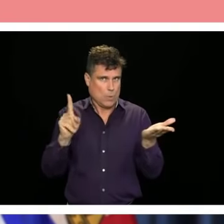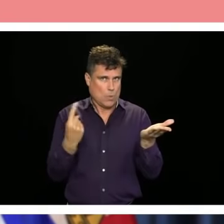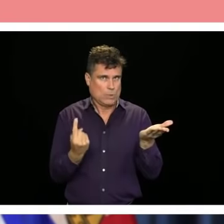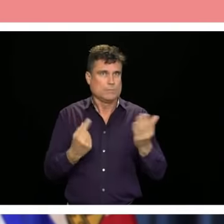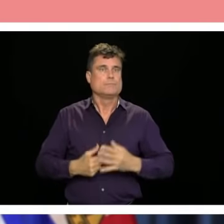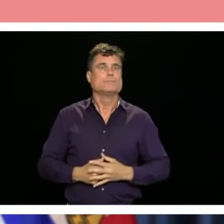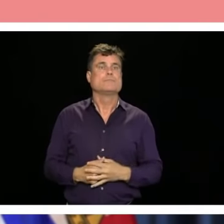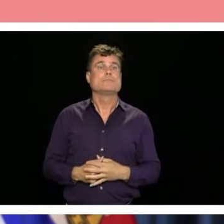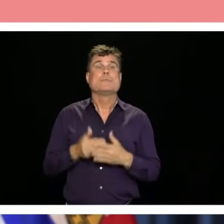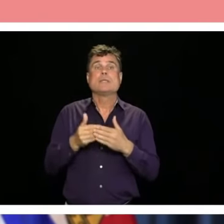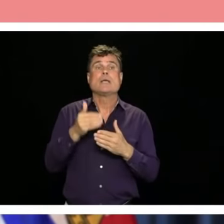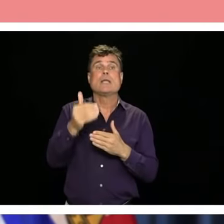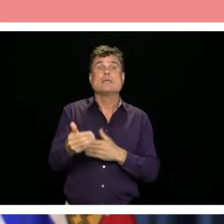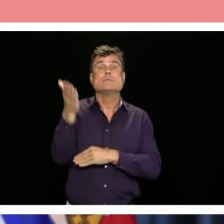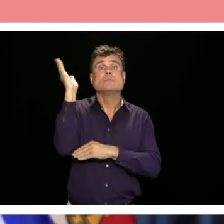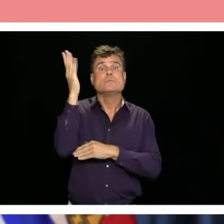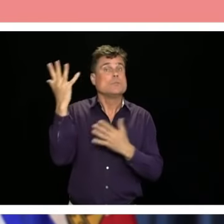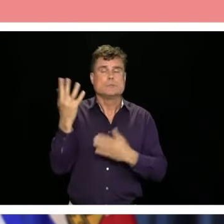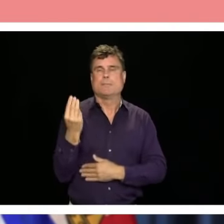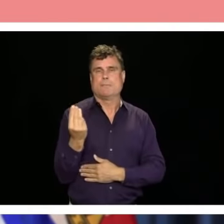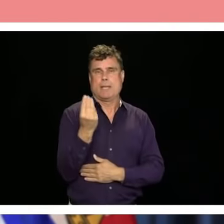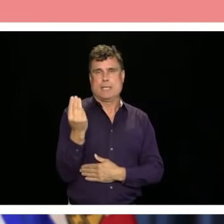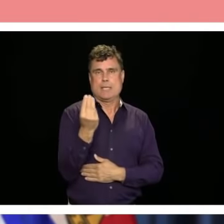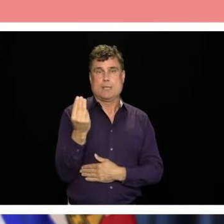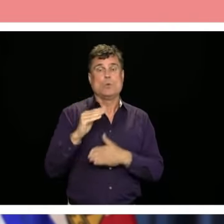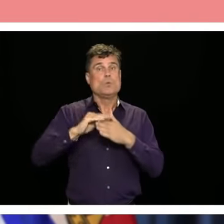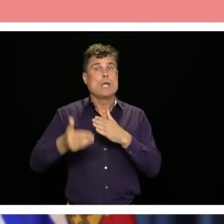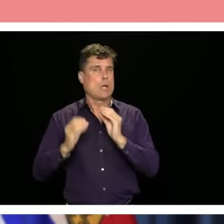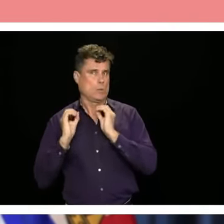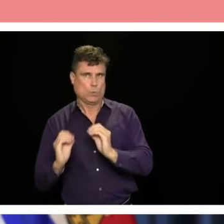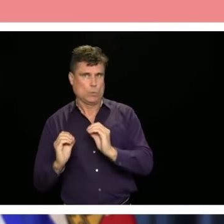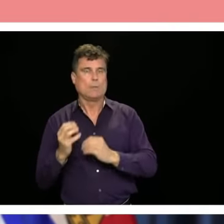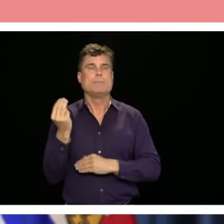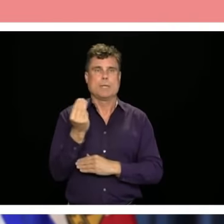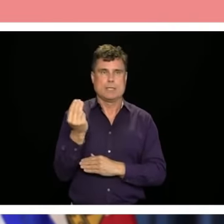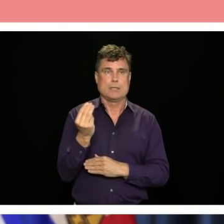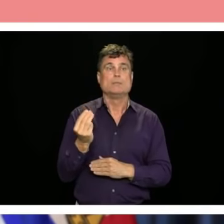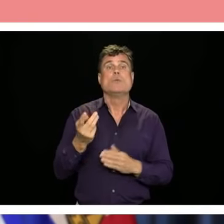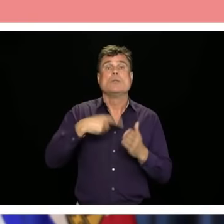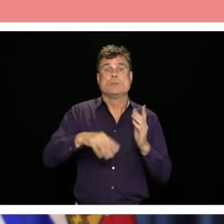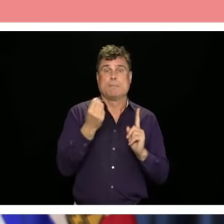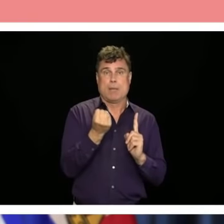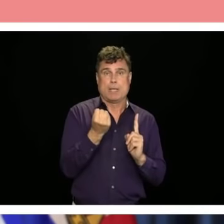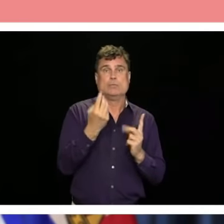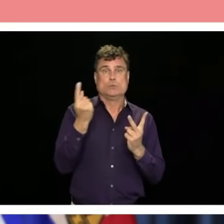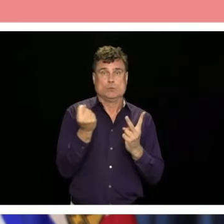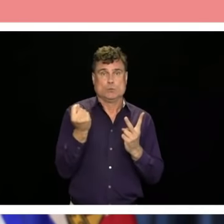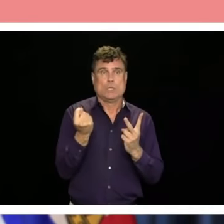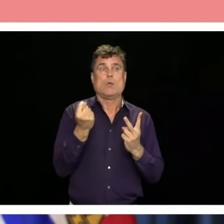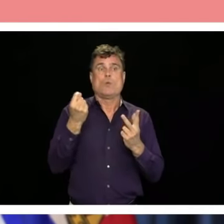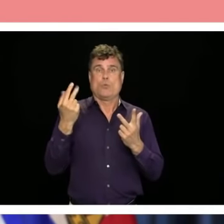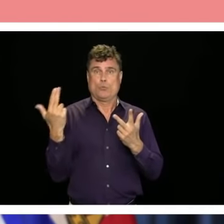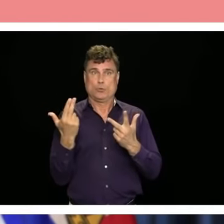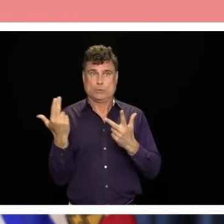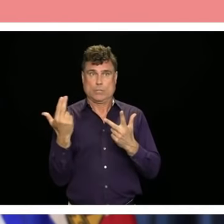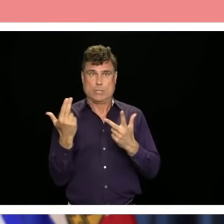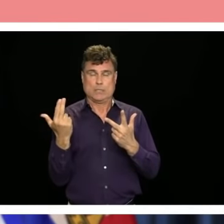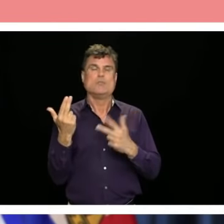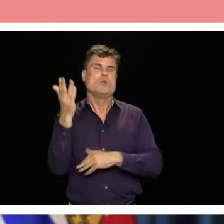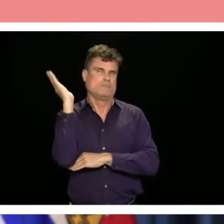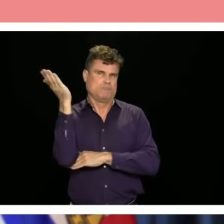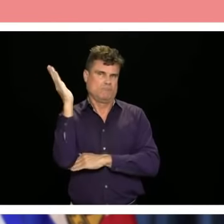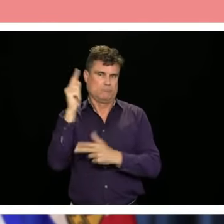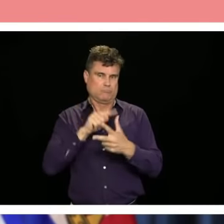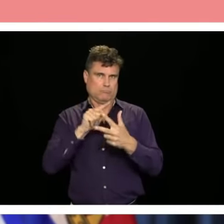Dr. Henry and I on Monday, and next week's briefings will take place Monday, Tuesday, and Thursday. And with that,